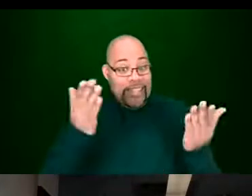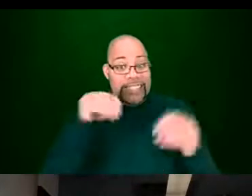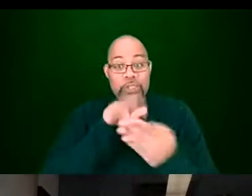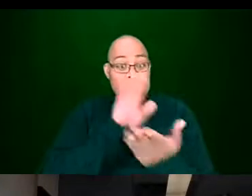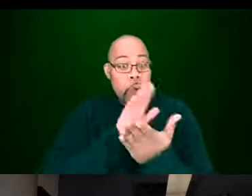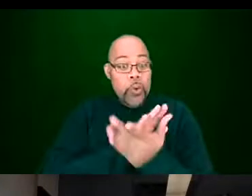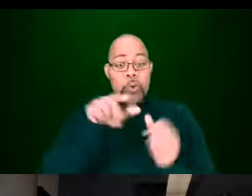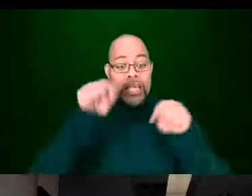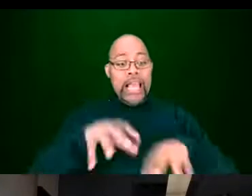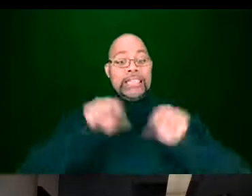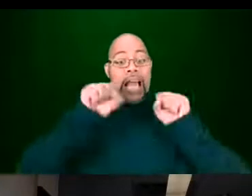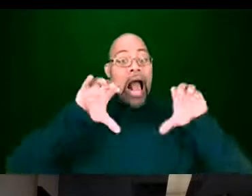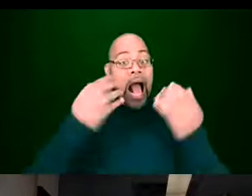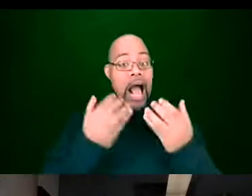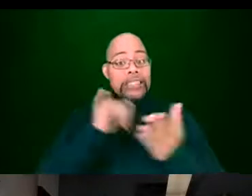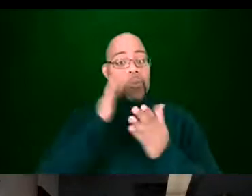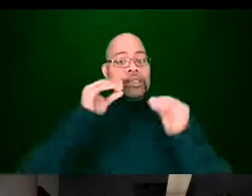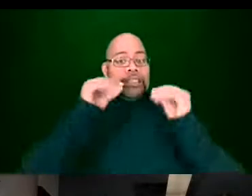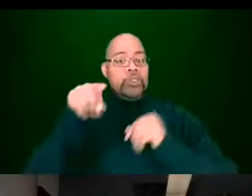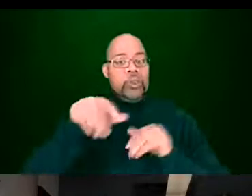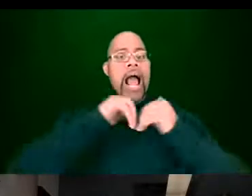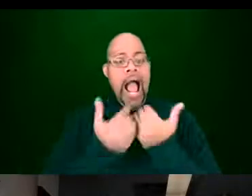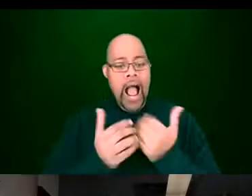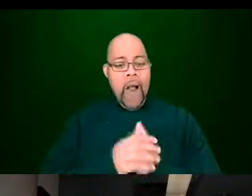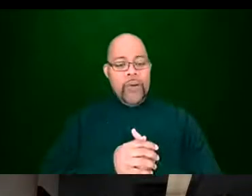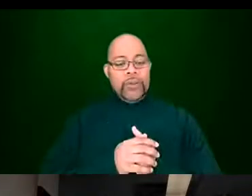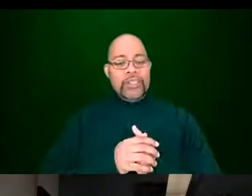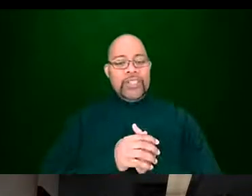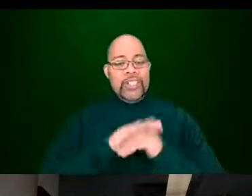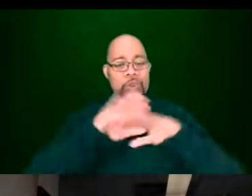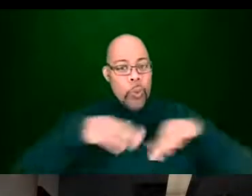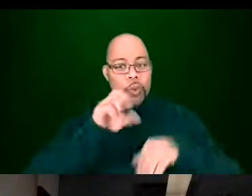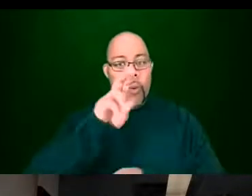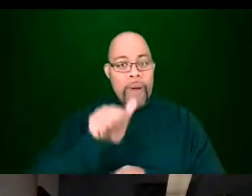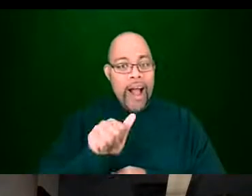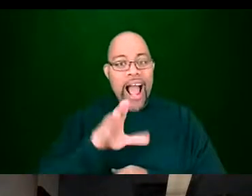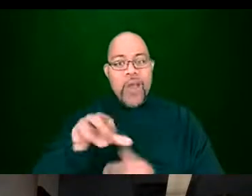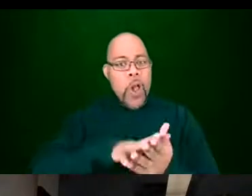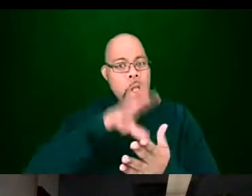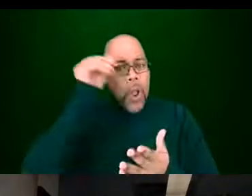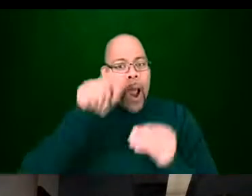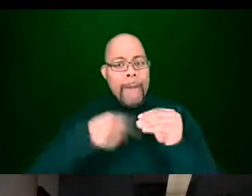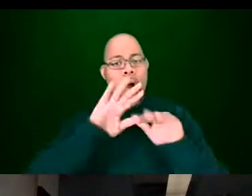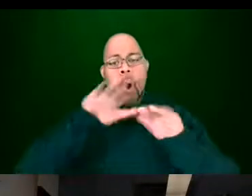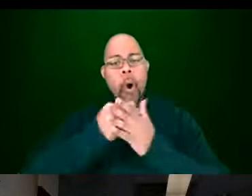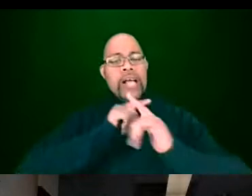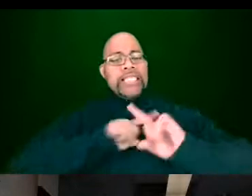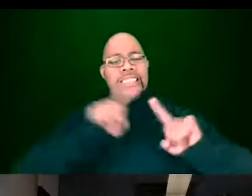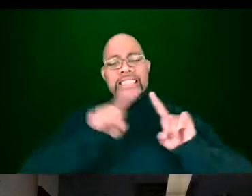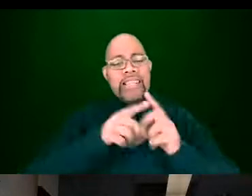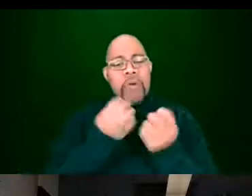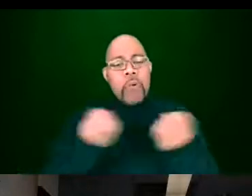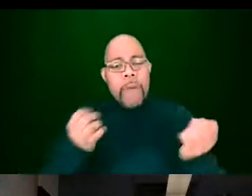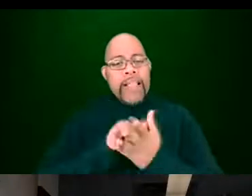school, you can take a class that will teach you how to scuba dive. And you learn about all of the different equipment